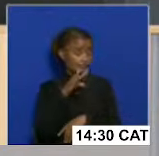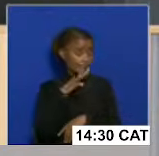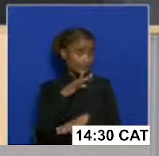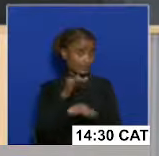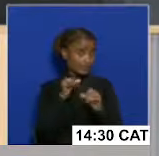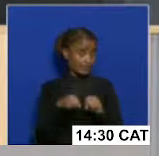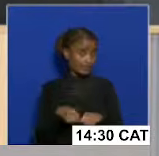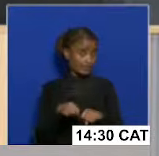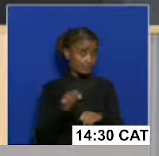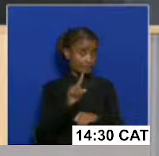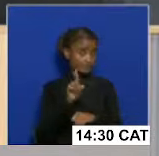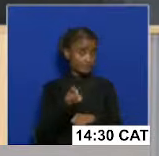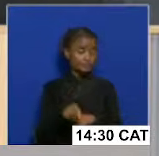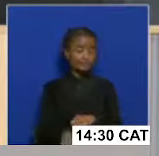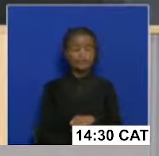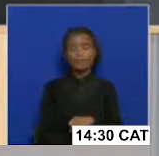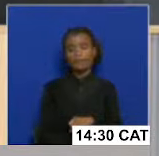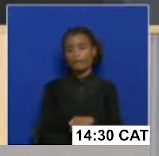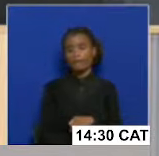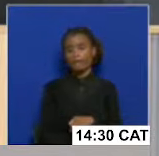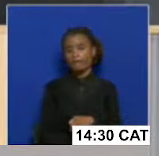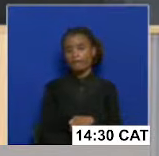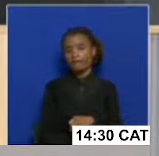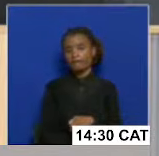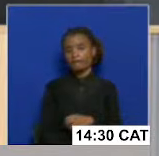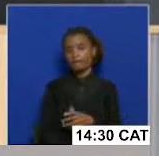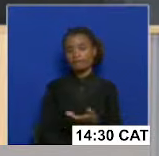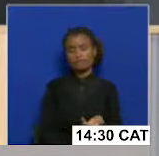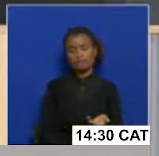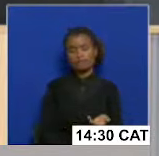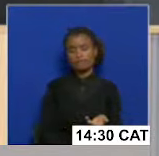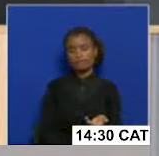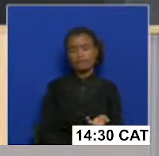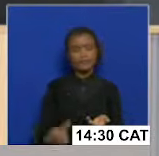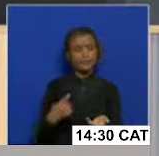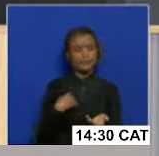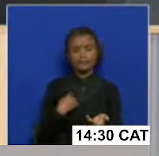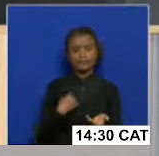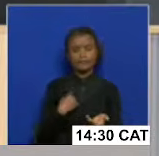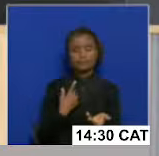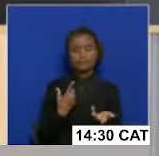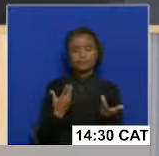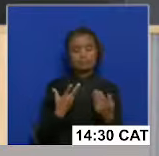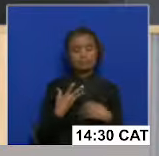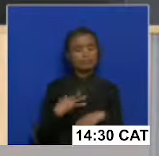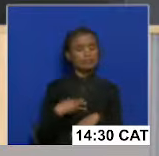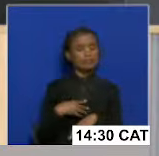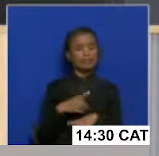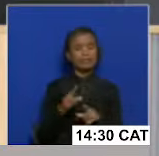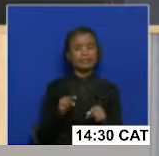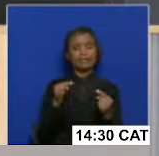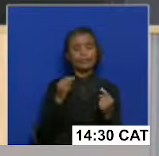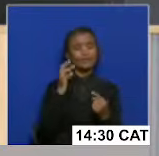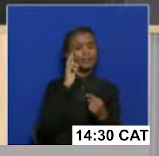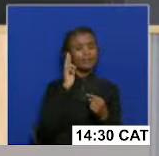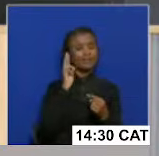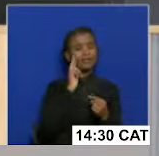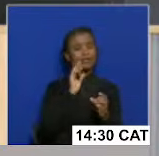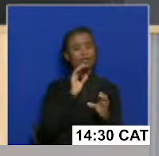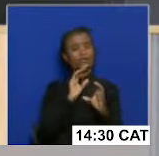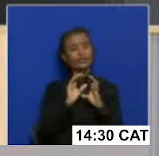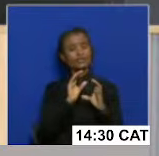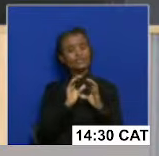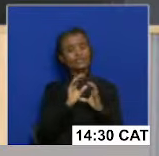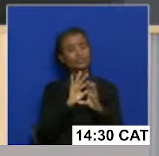It's just that I can't remember actually all these conversations and all No, my up and